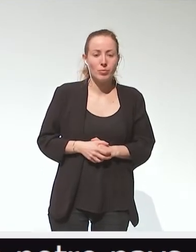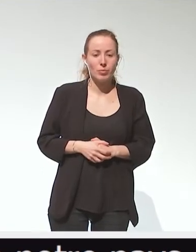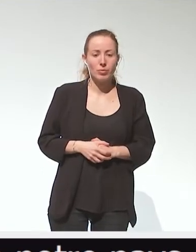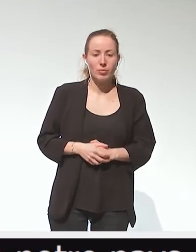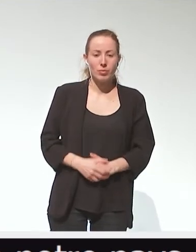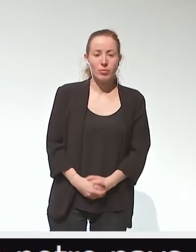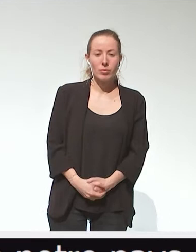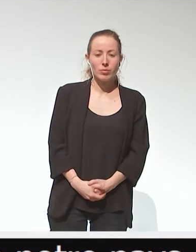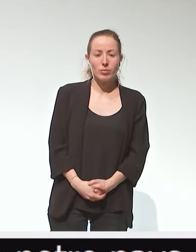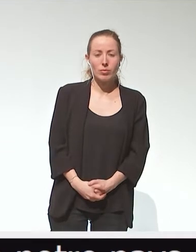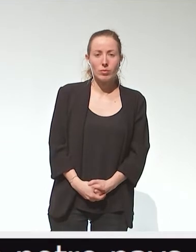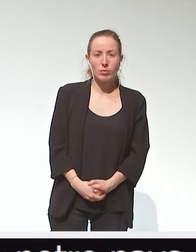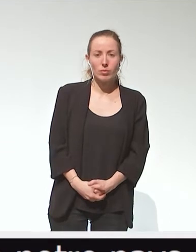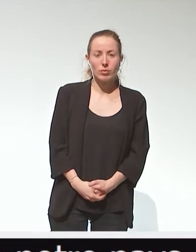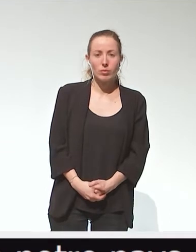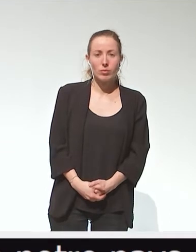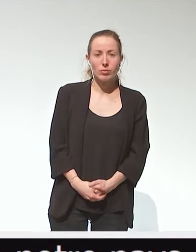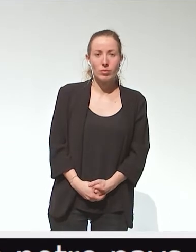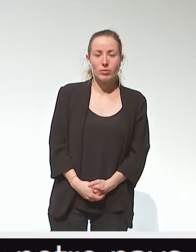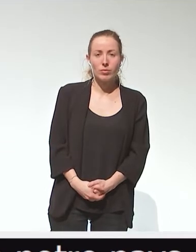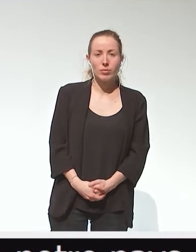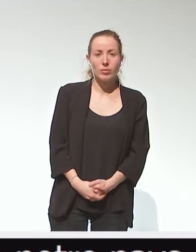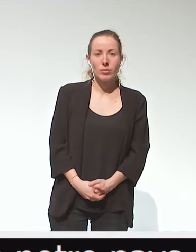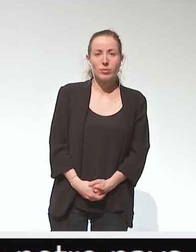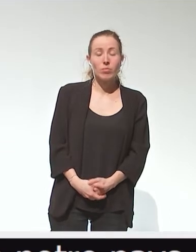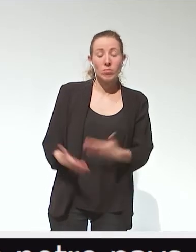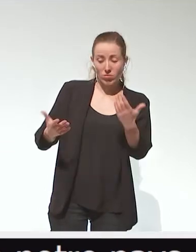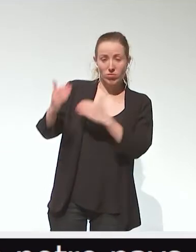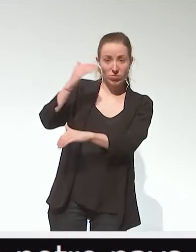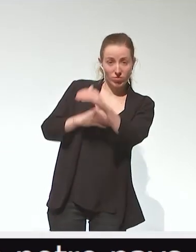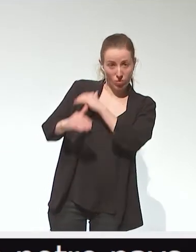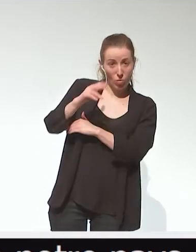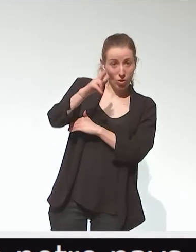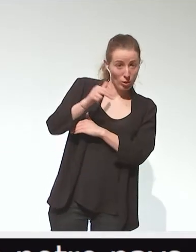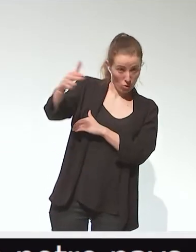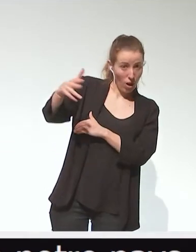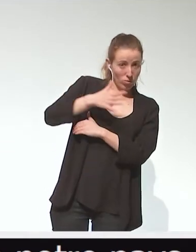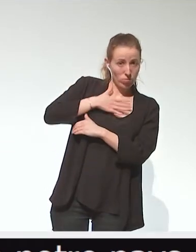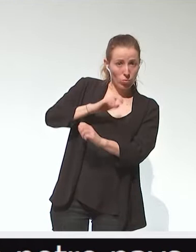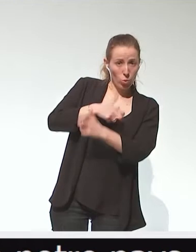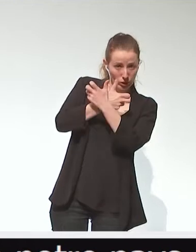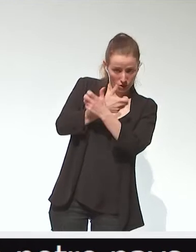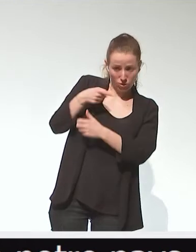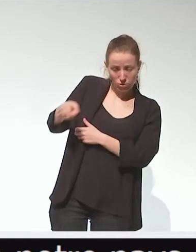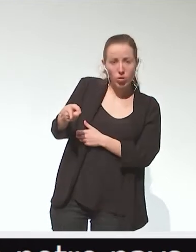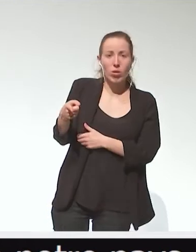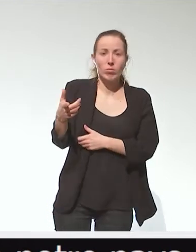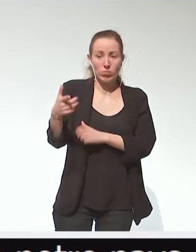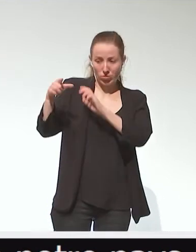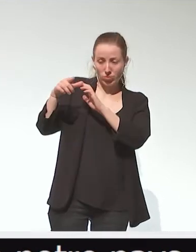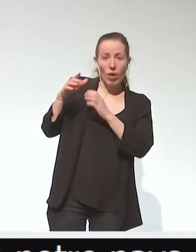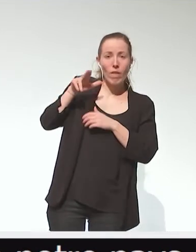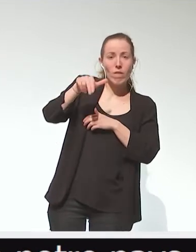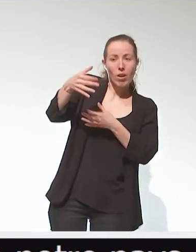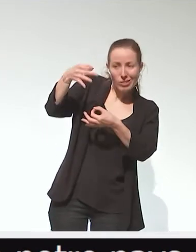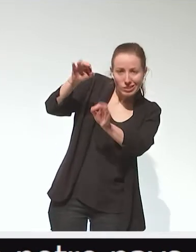PWDs by 2030. Now, this national action